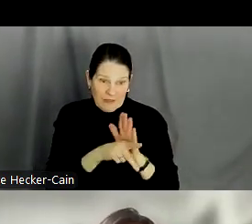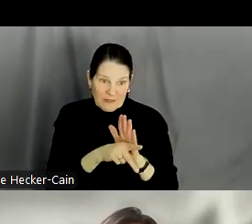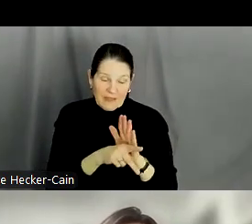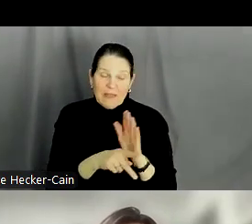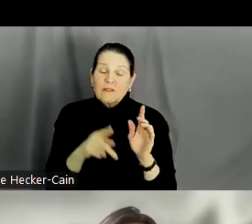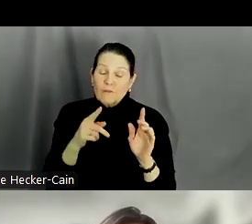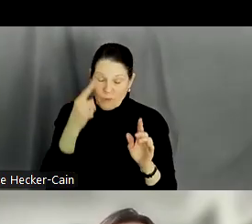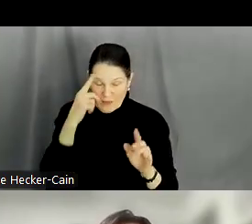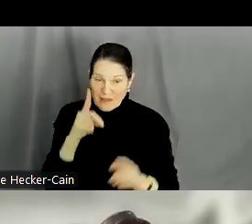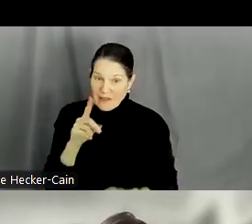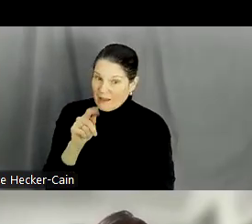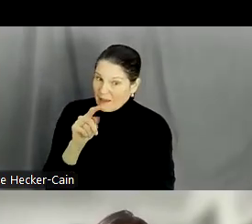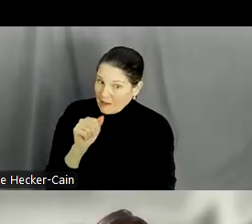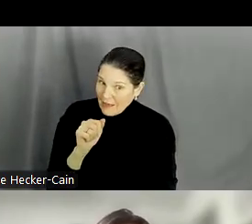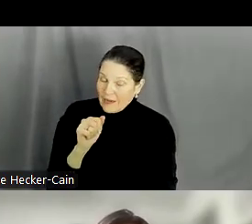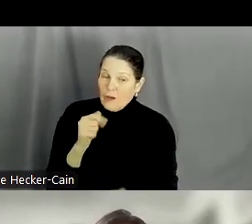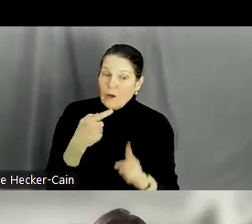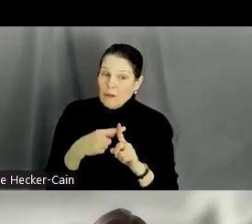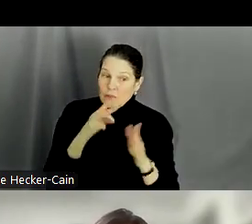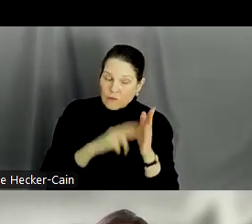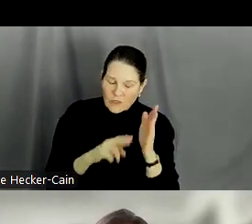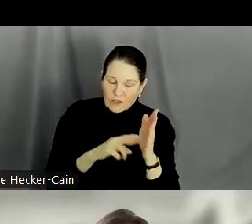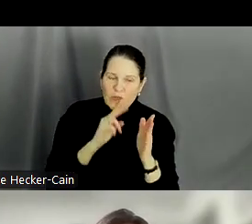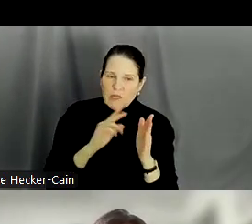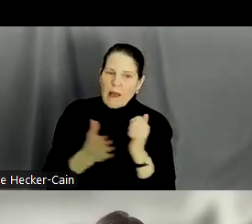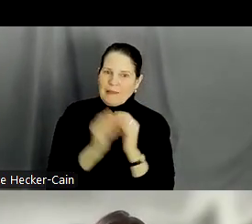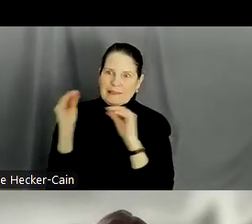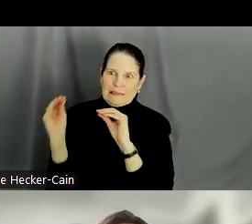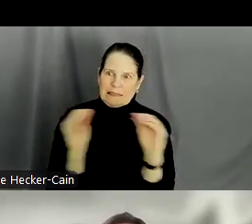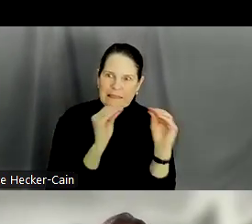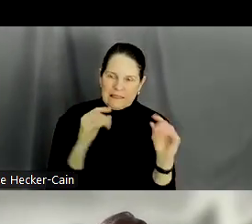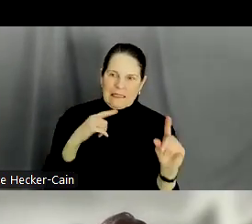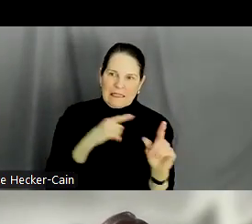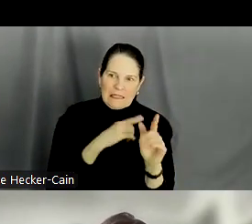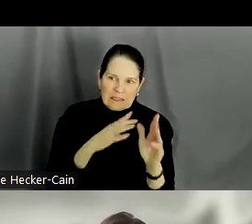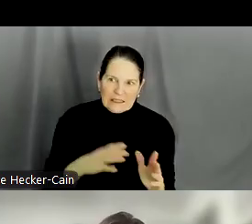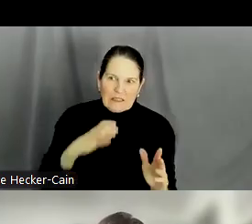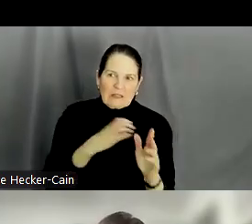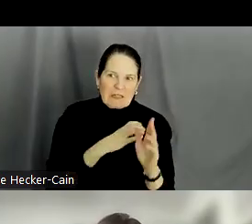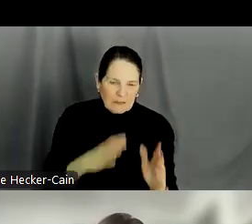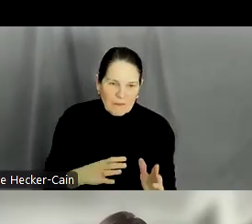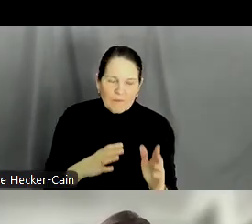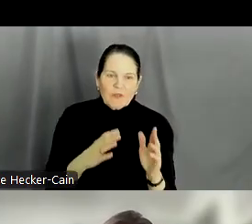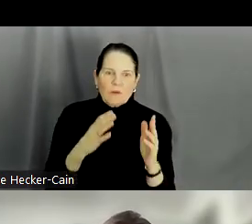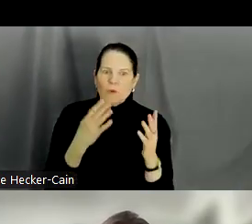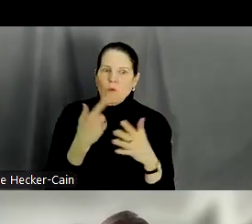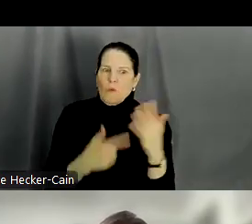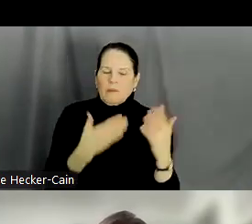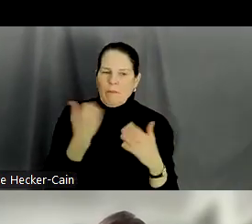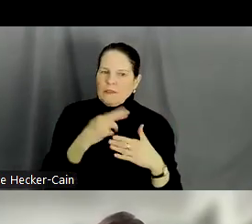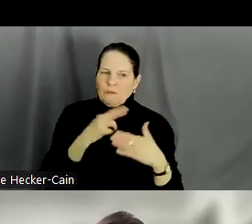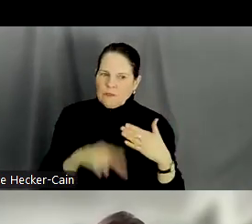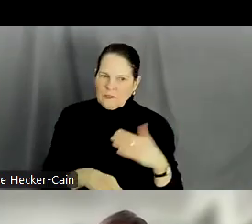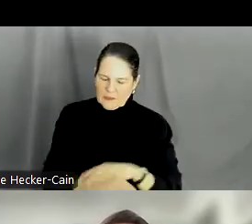and research as a way to bring some of those people up to speed on what those best practices are, what good outcomes could be.